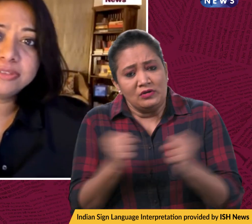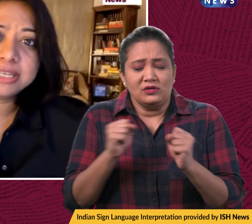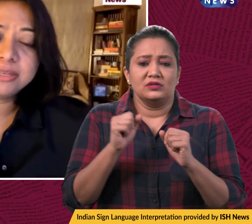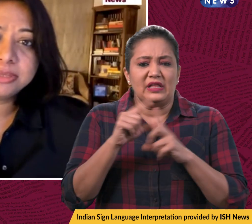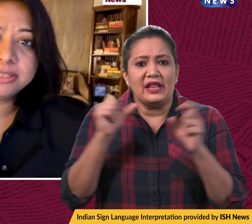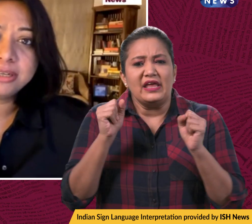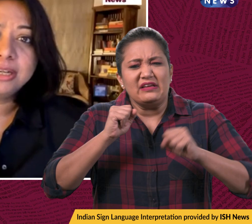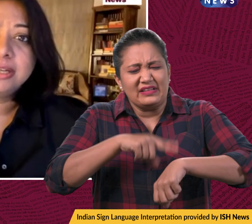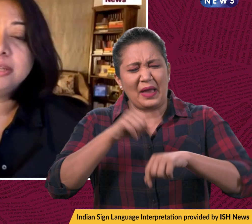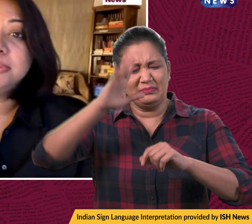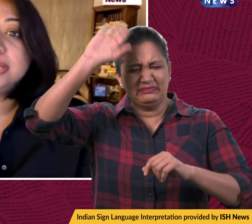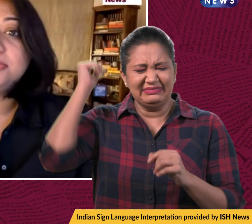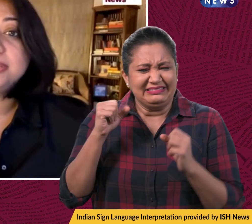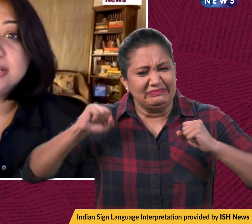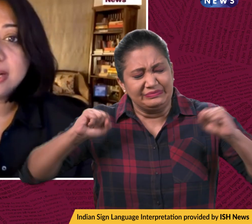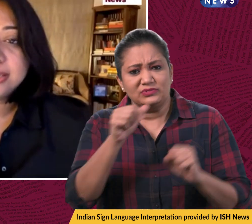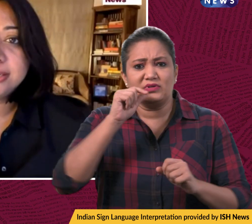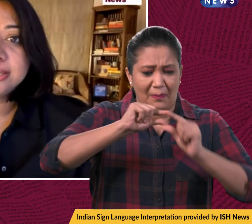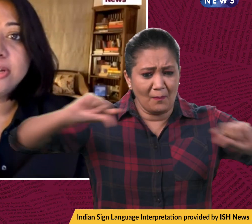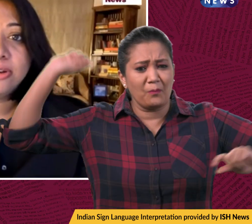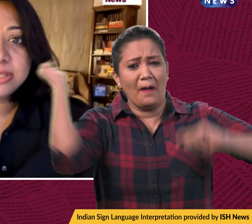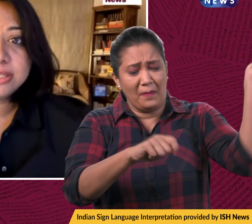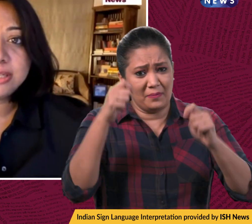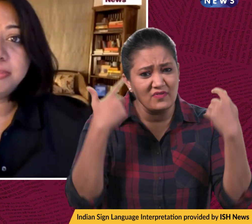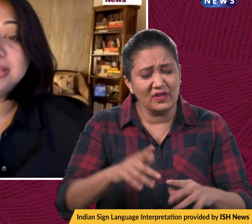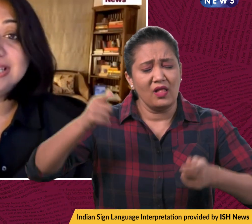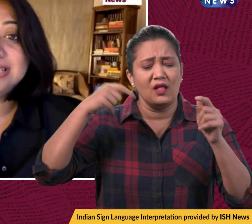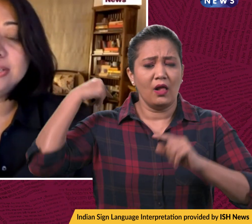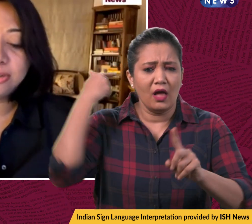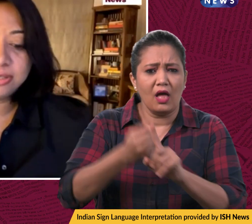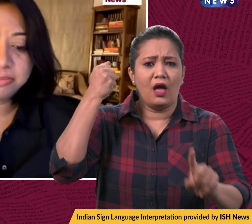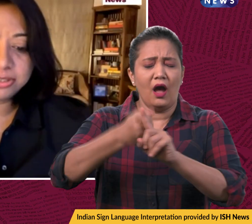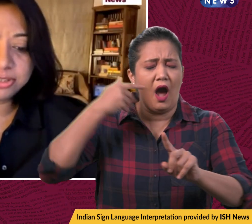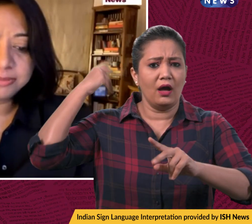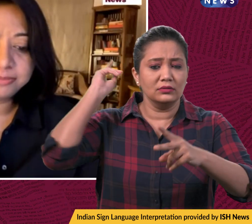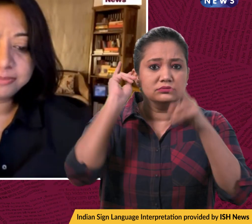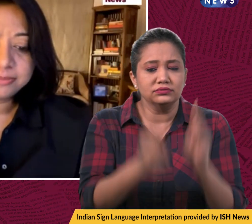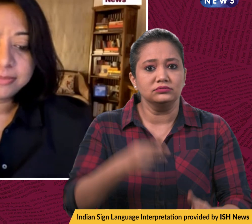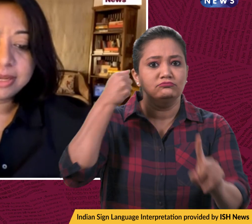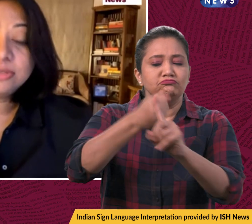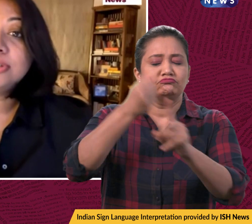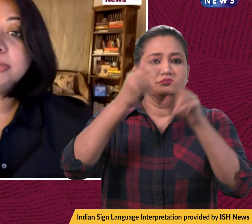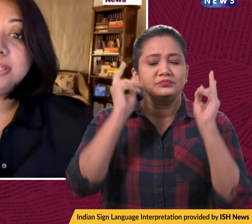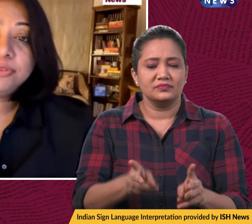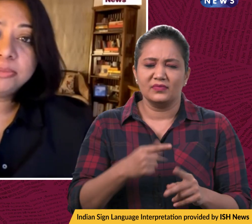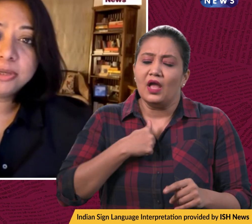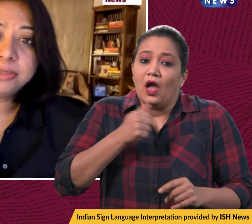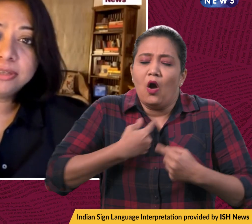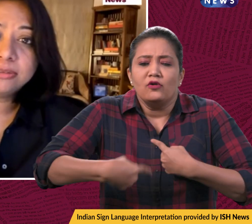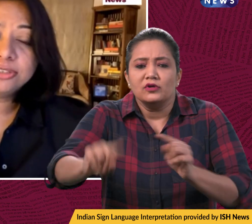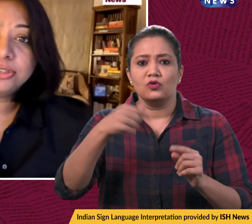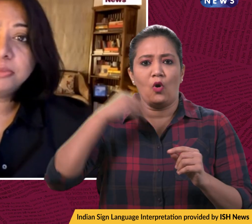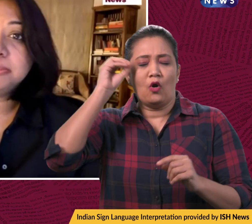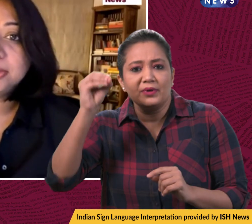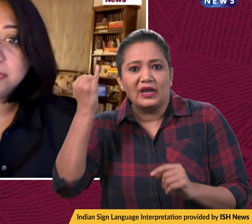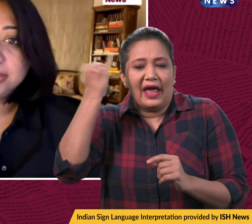cold of the Delhi winter. They were hit with lathis constantly, but they did not budge. I don't normally give you my opinion